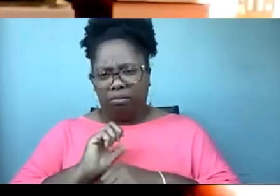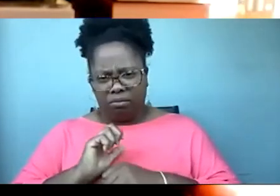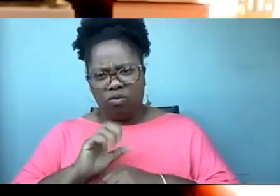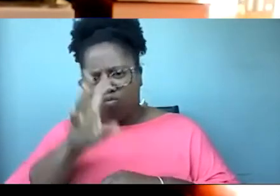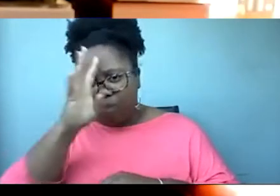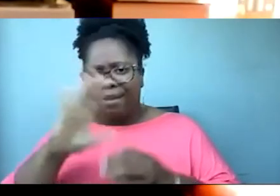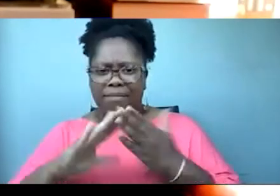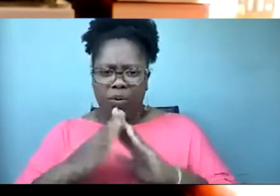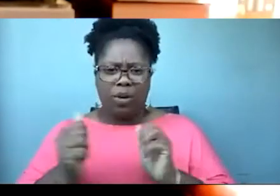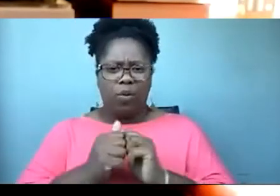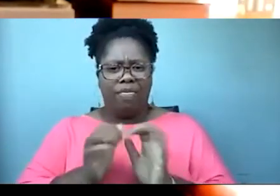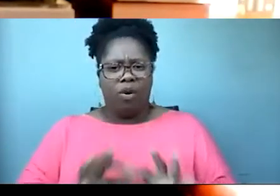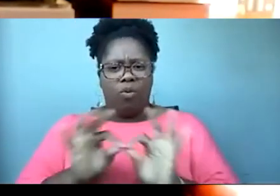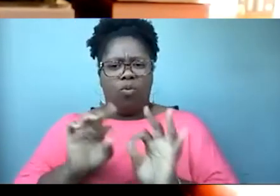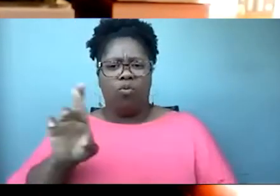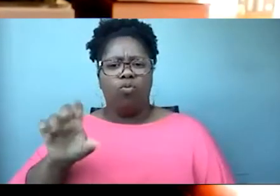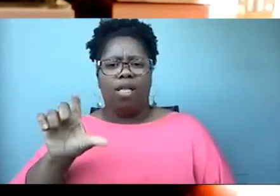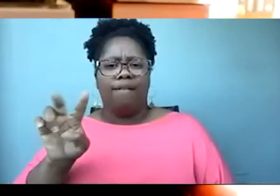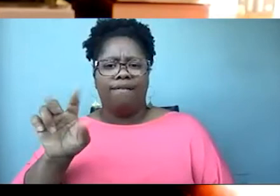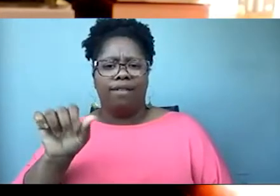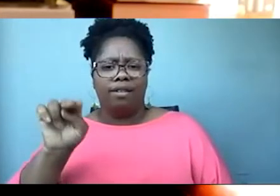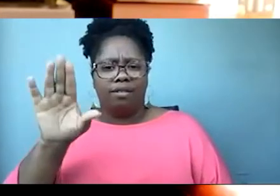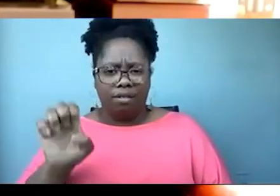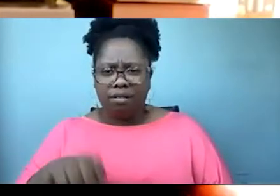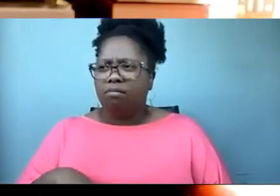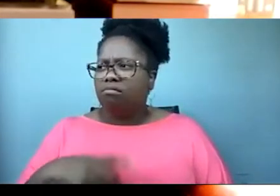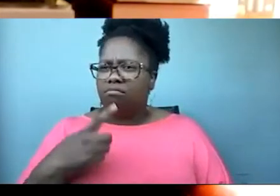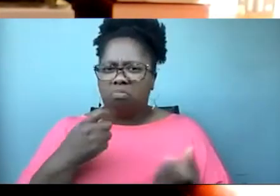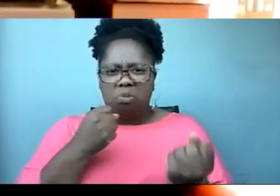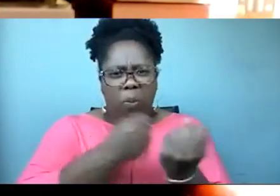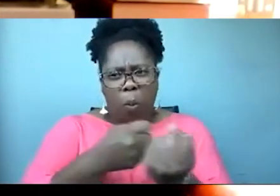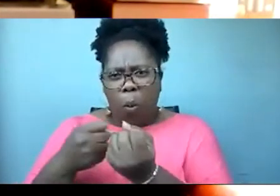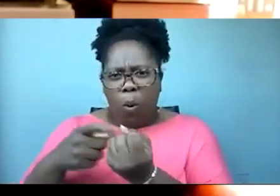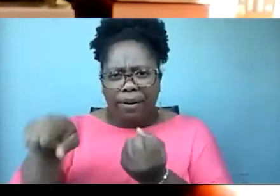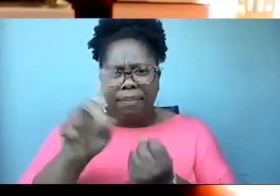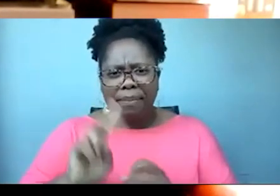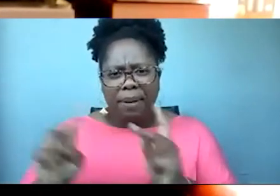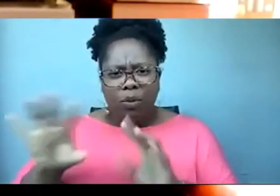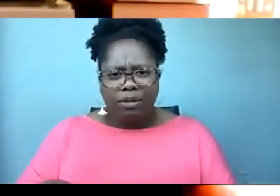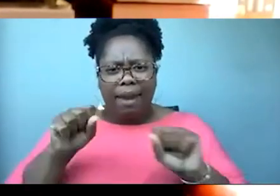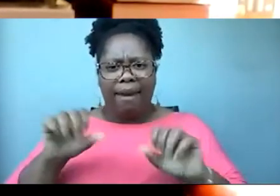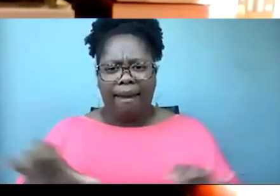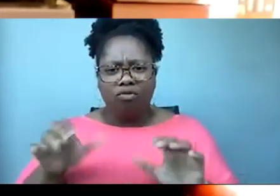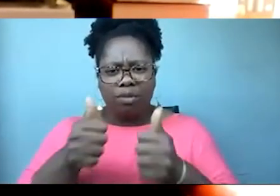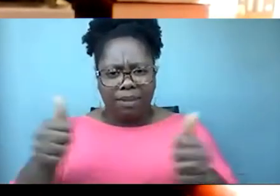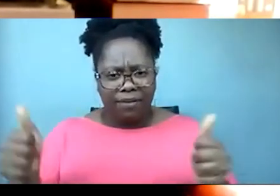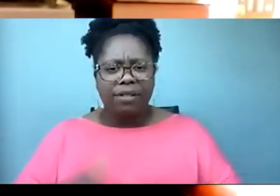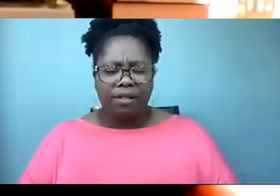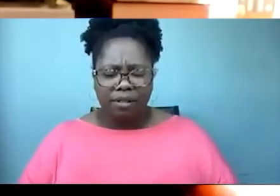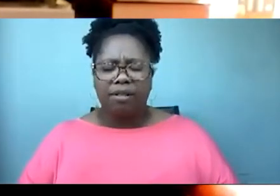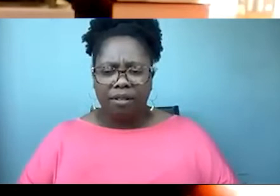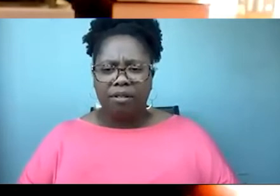those actions themselves. So certainly that, but we've got to do the coalition building. We've got to have